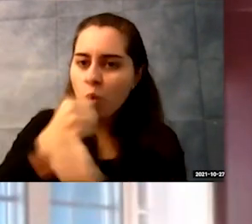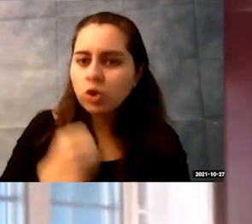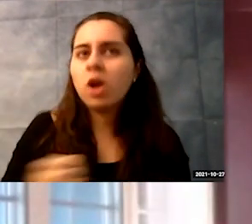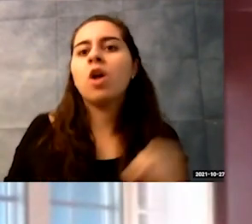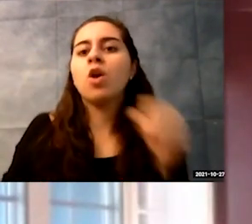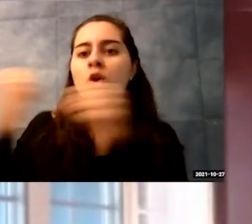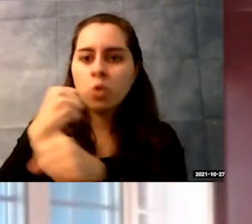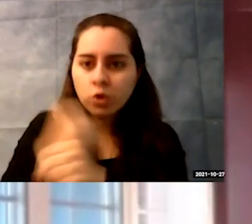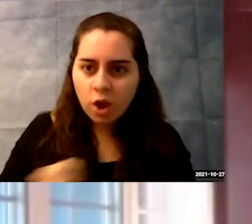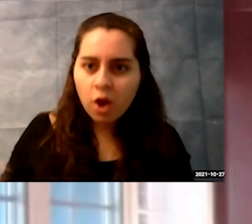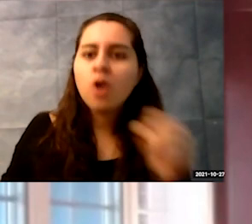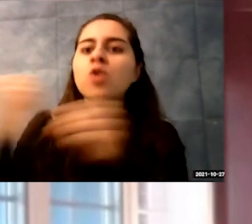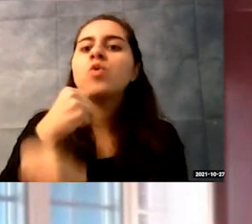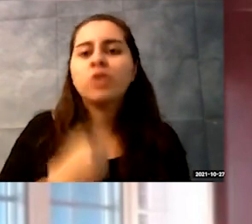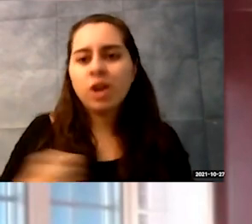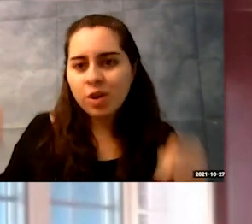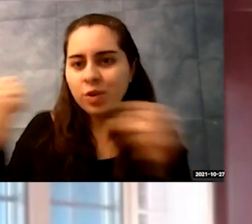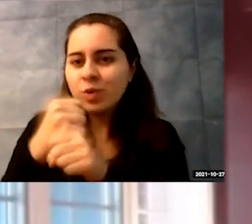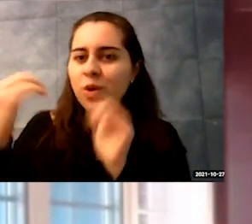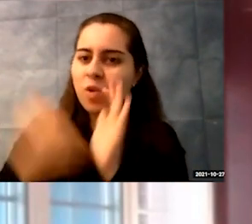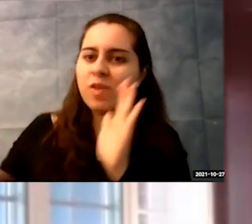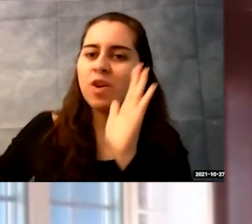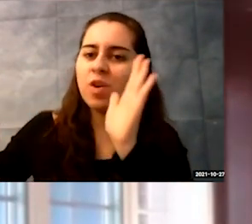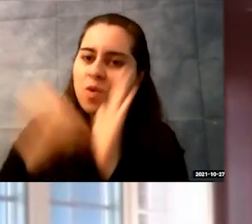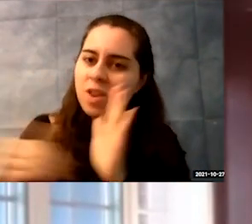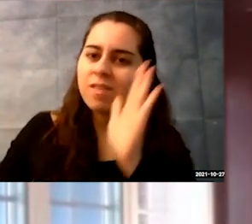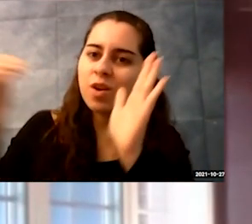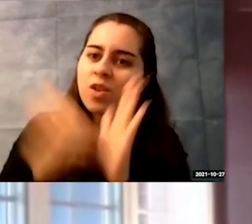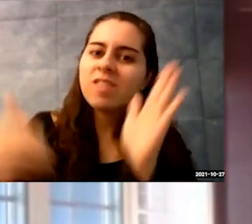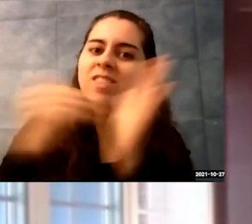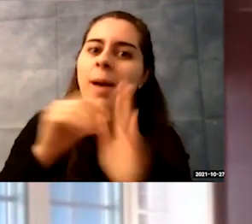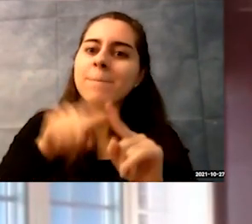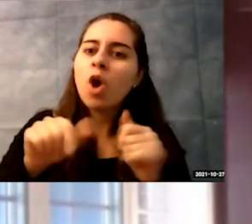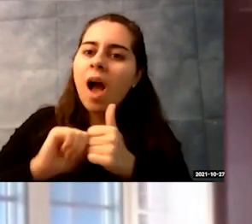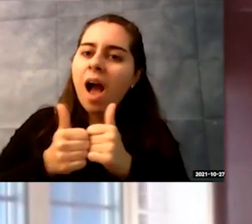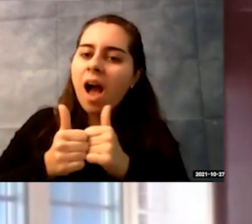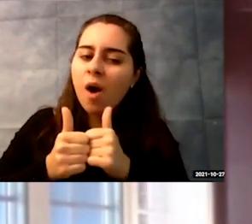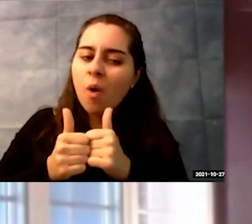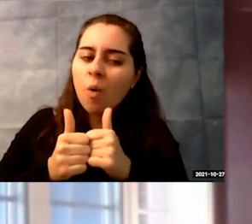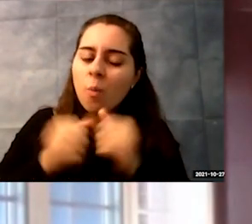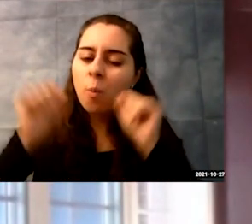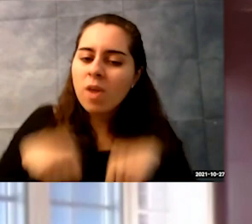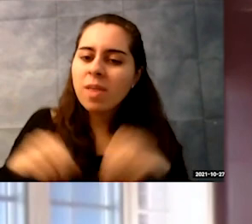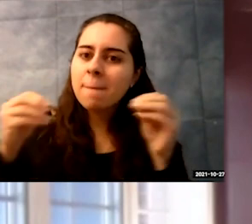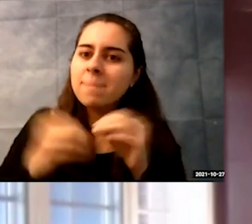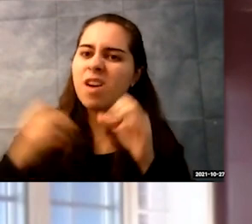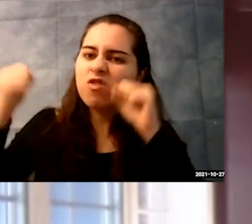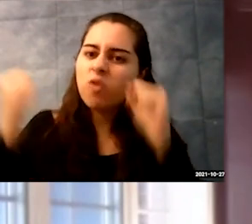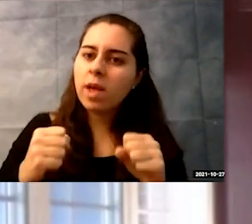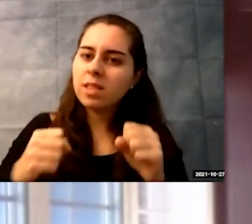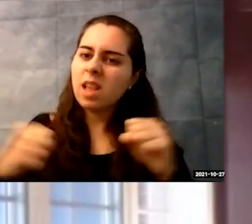the thing all over again. But the issue is, how do we build stronger movements? How do we build, how do